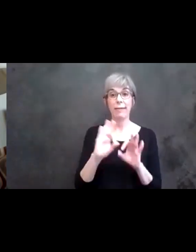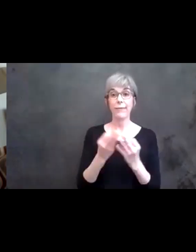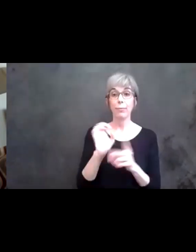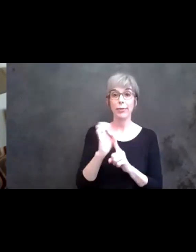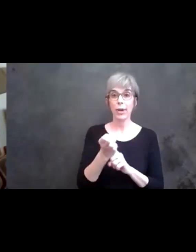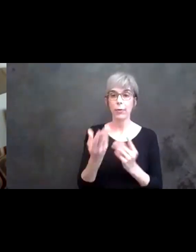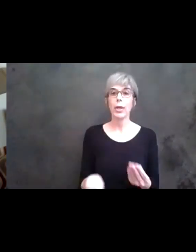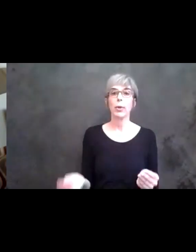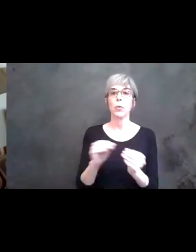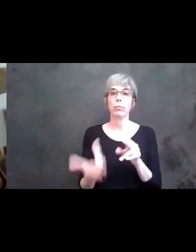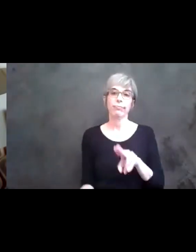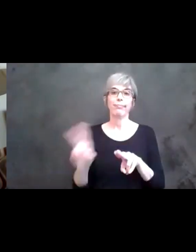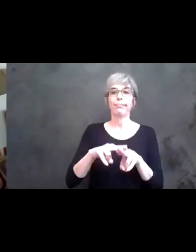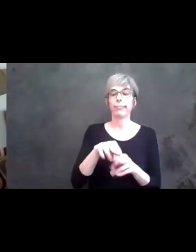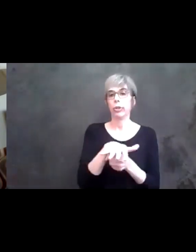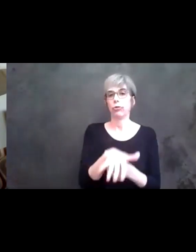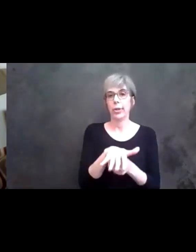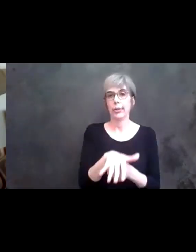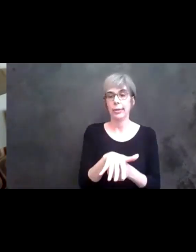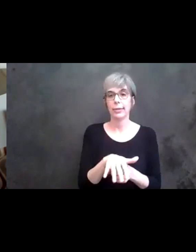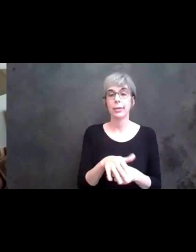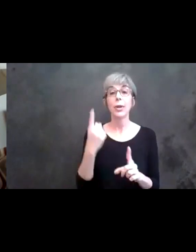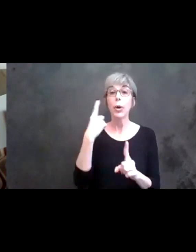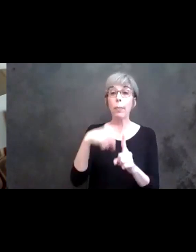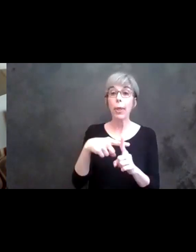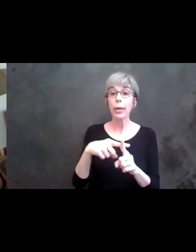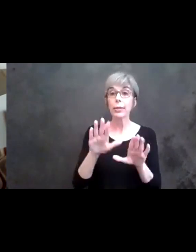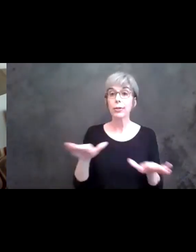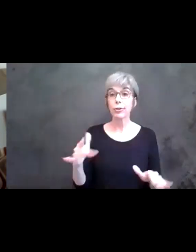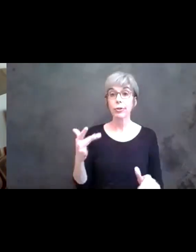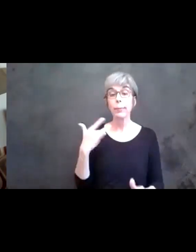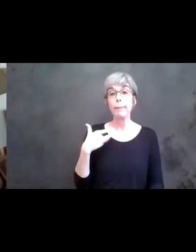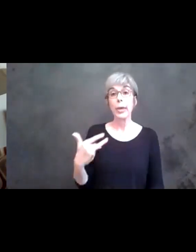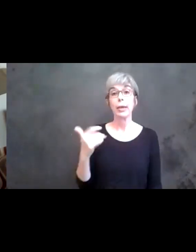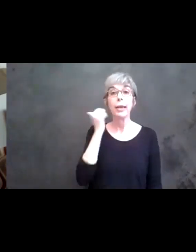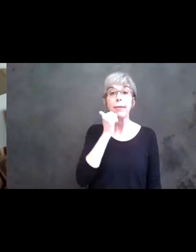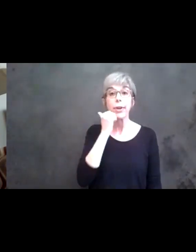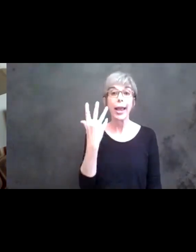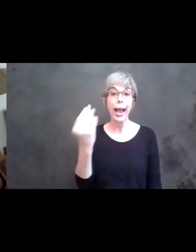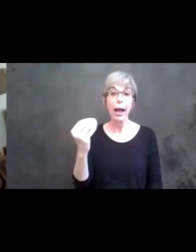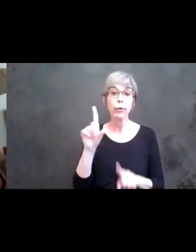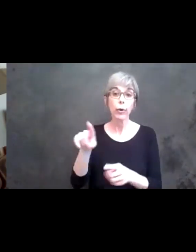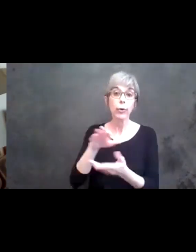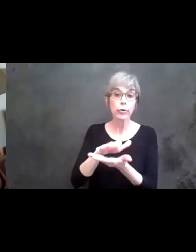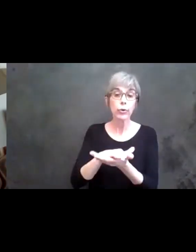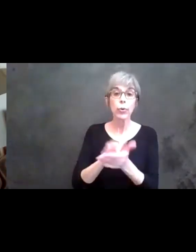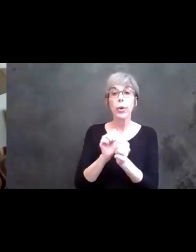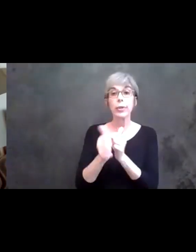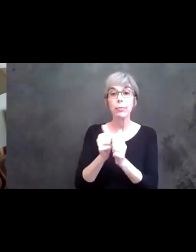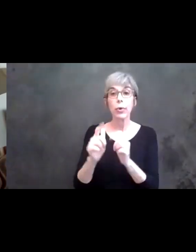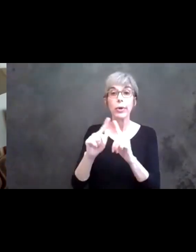in school or daycare or after school activities or sports, and we just lost all of our mandated